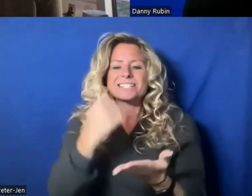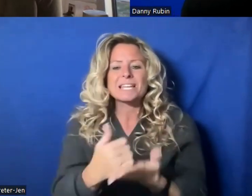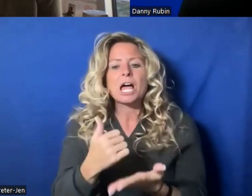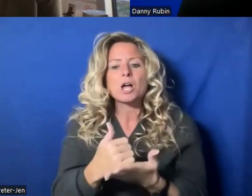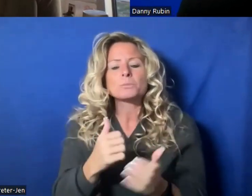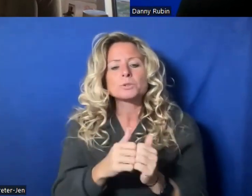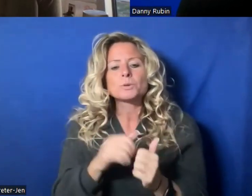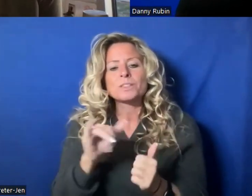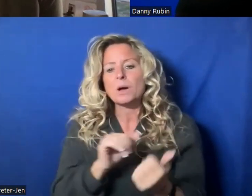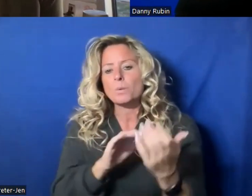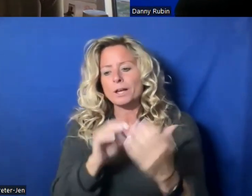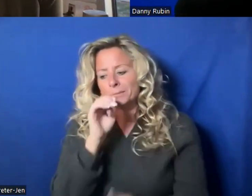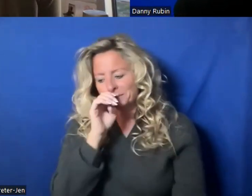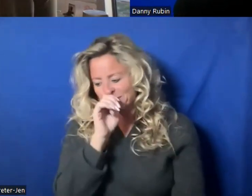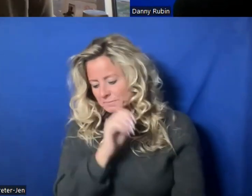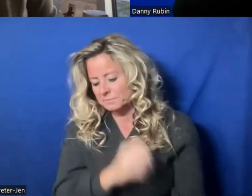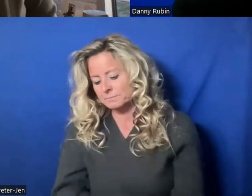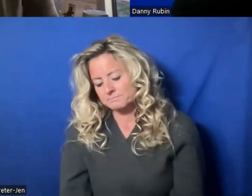that way.